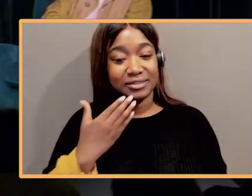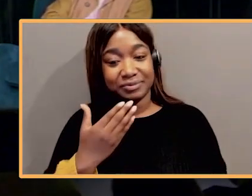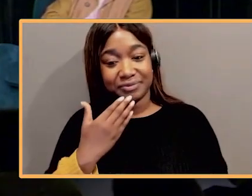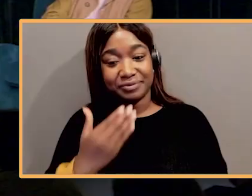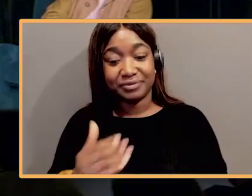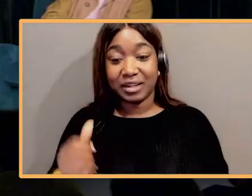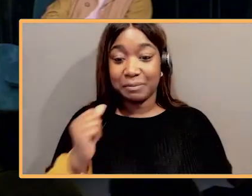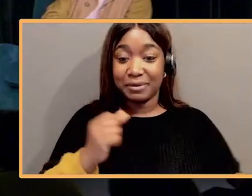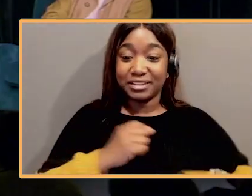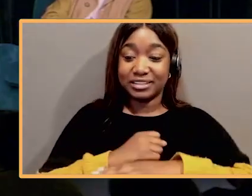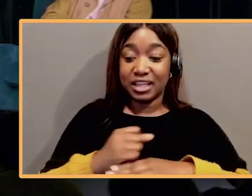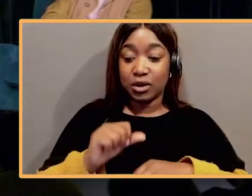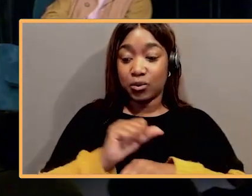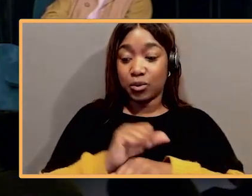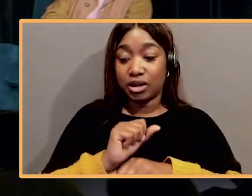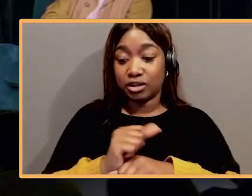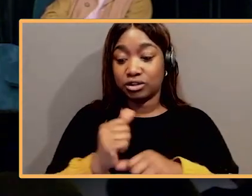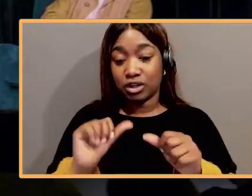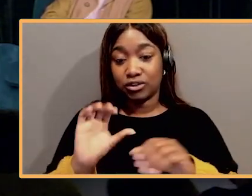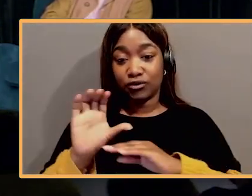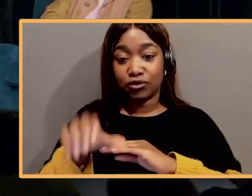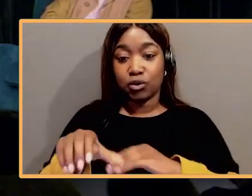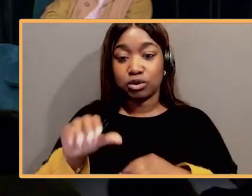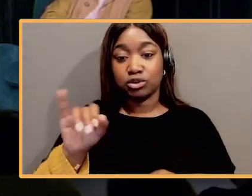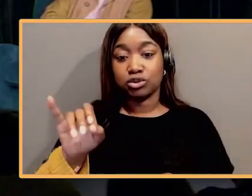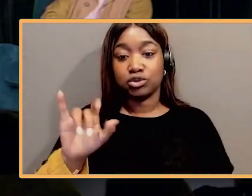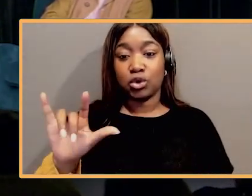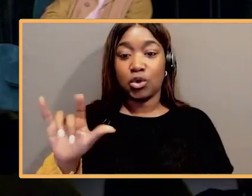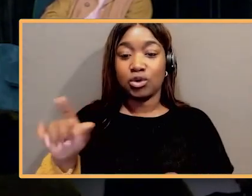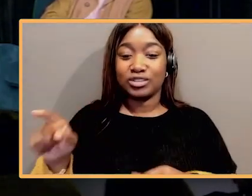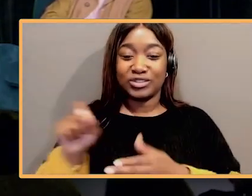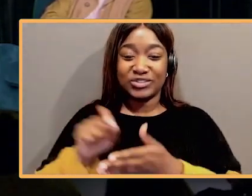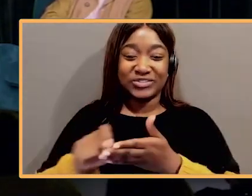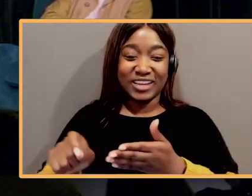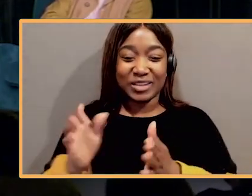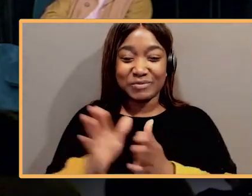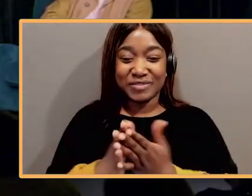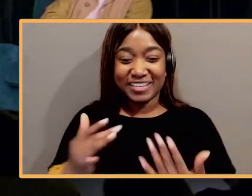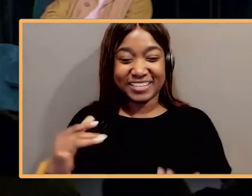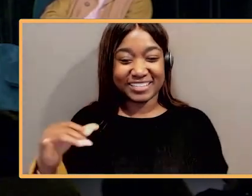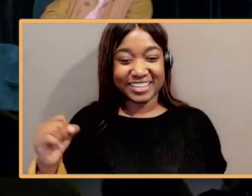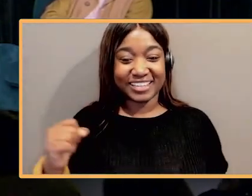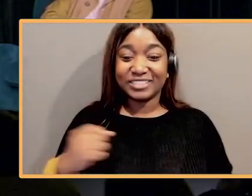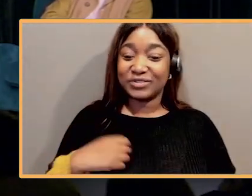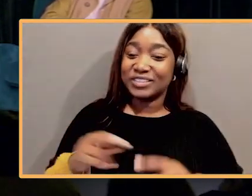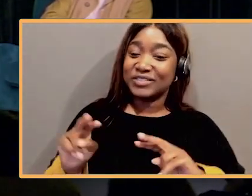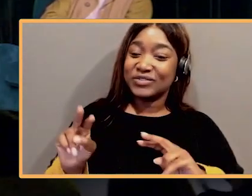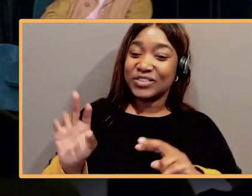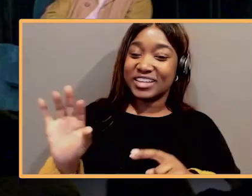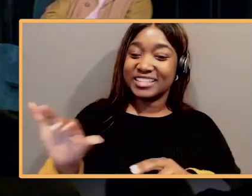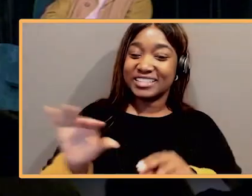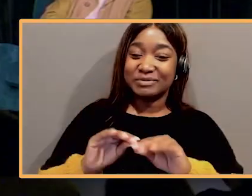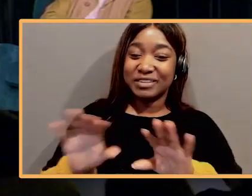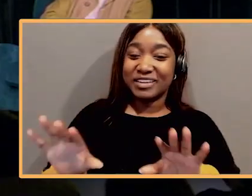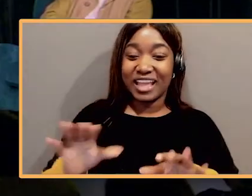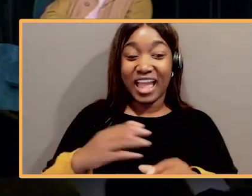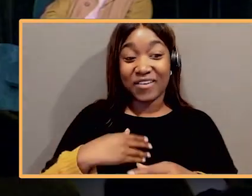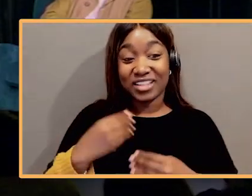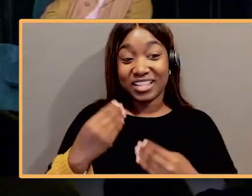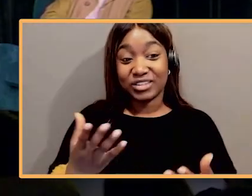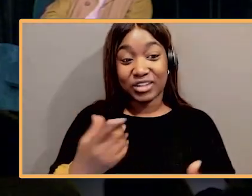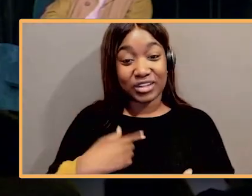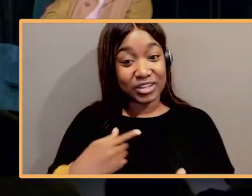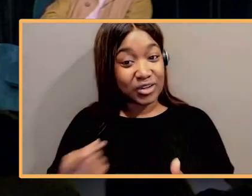Backstage, we were working on trying to force Joel to write Yes. a book, so we look forward to that debut, and I will You let said you it know. here, it'll